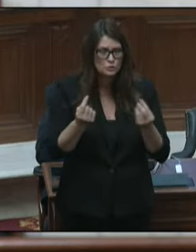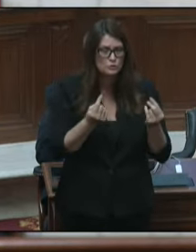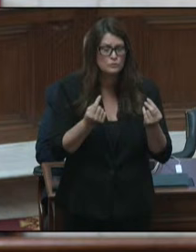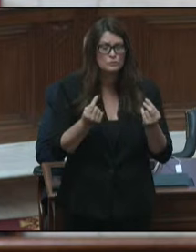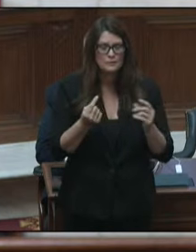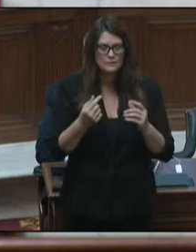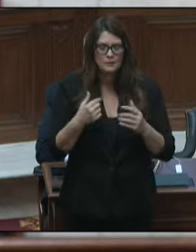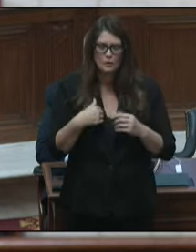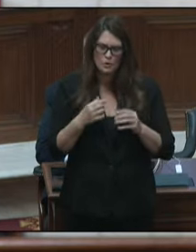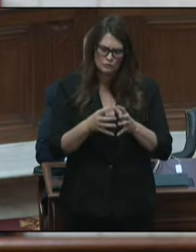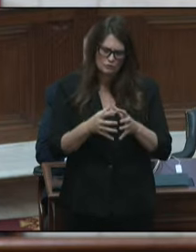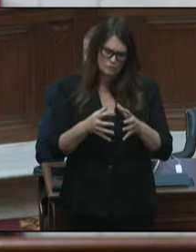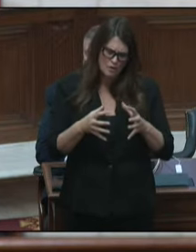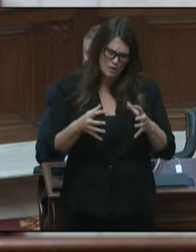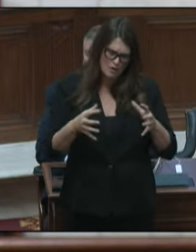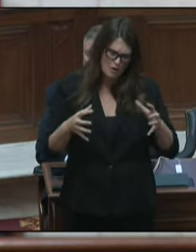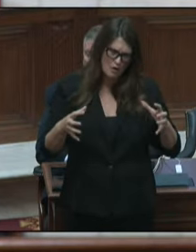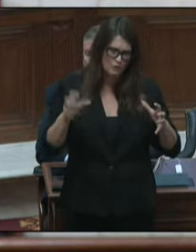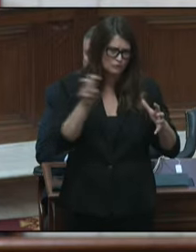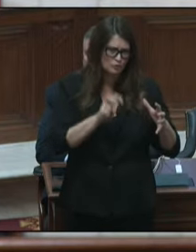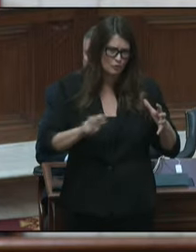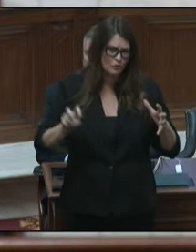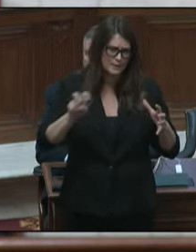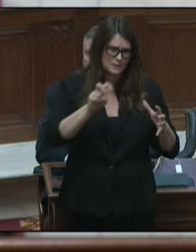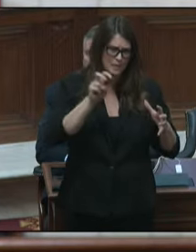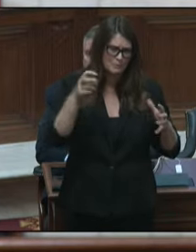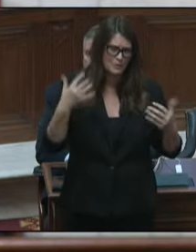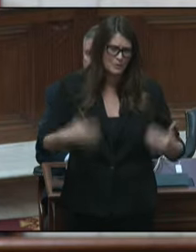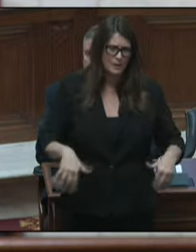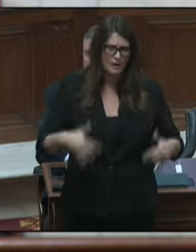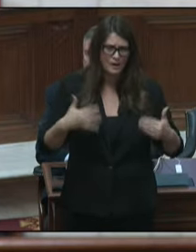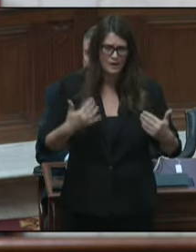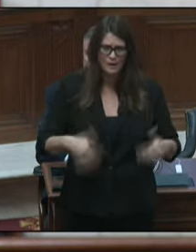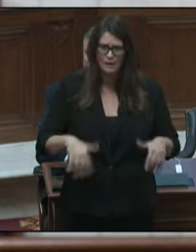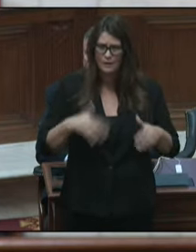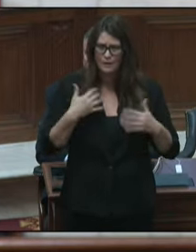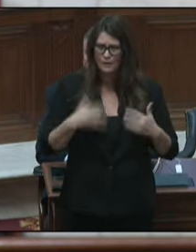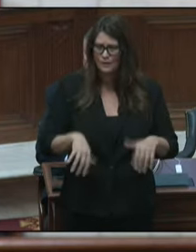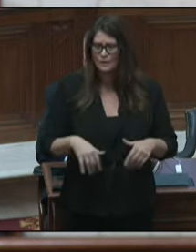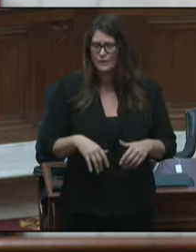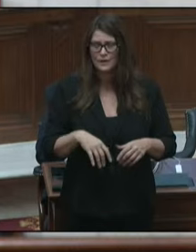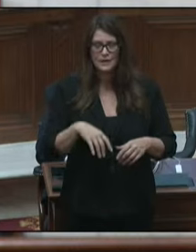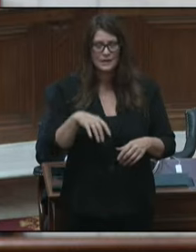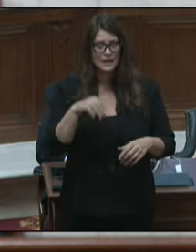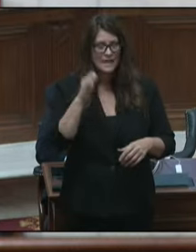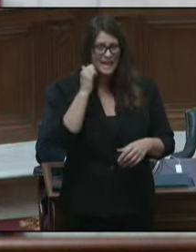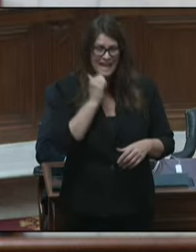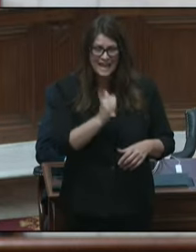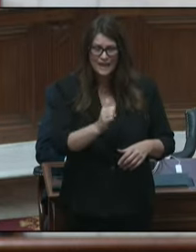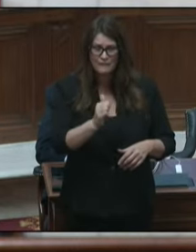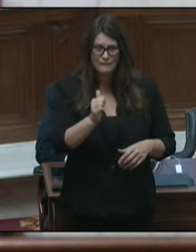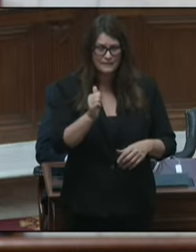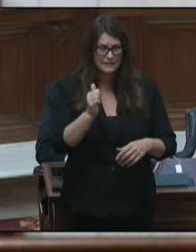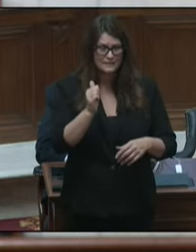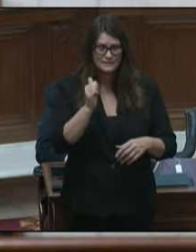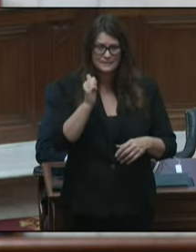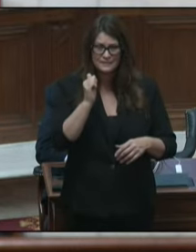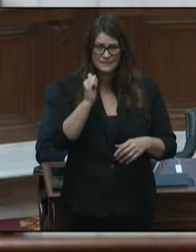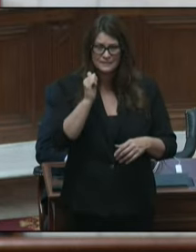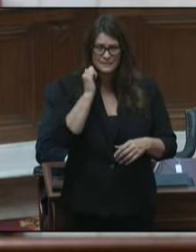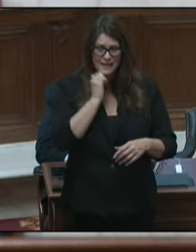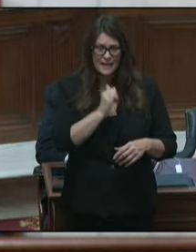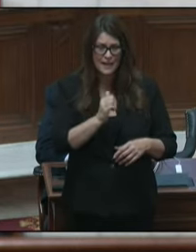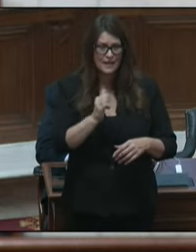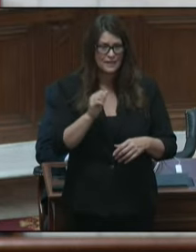Absolutely, we've grown tourism off the blooming chart. And every dadgum dollar that you put